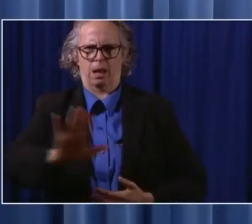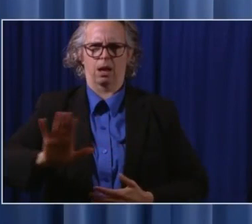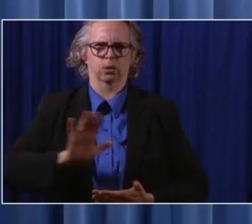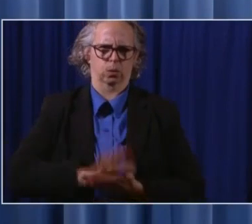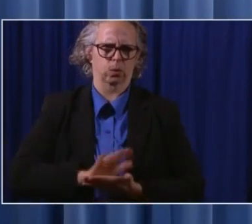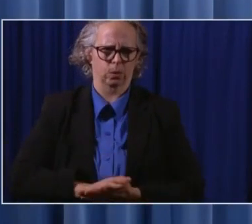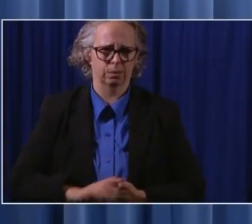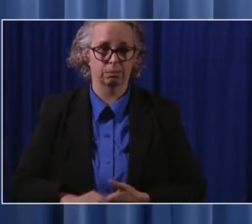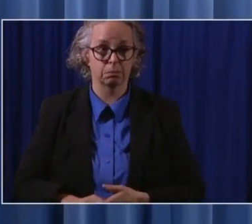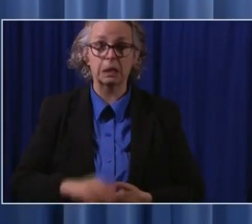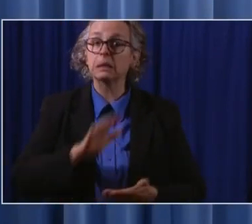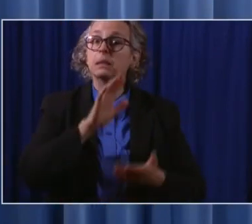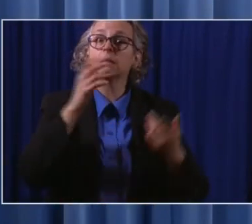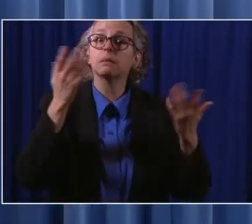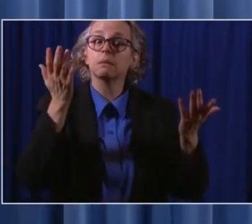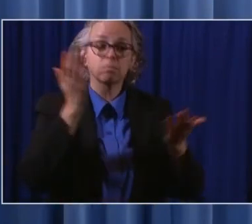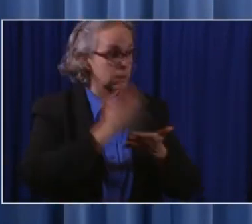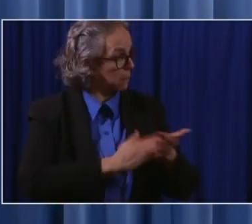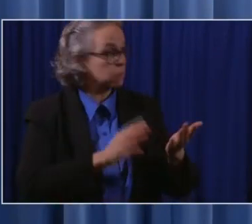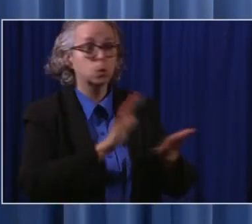to go virtual.